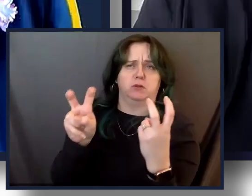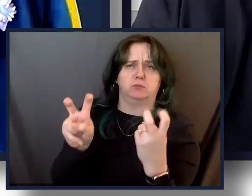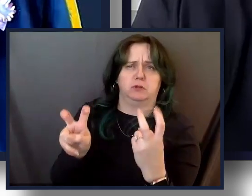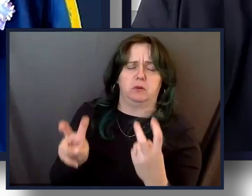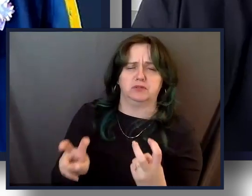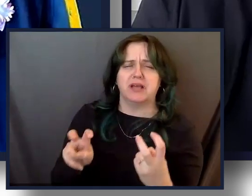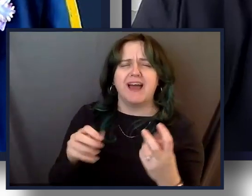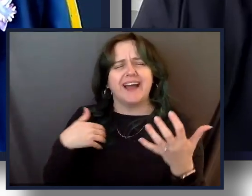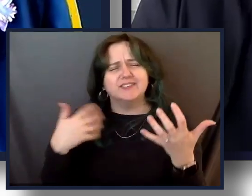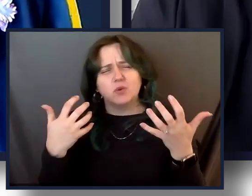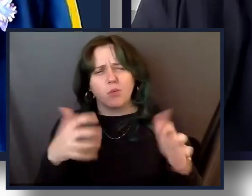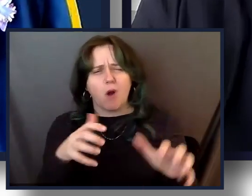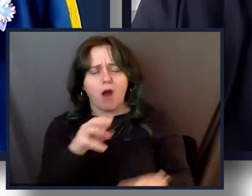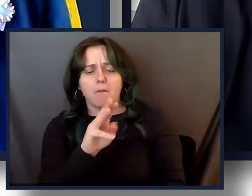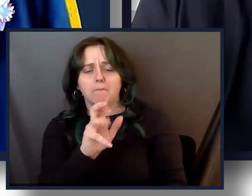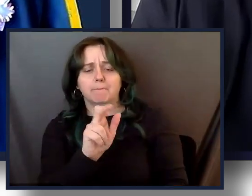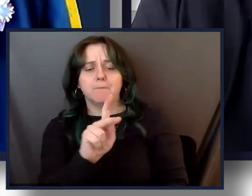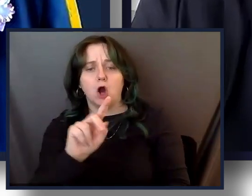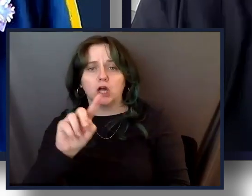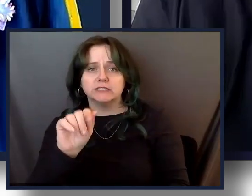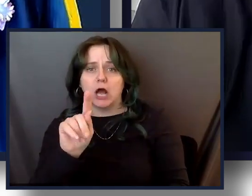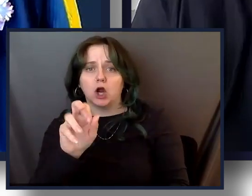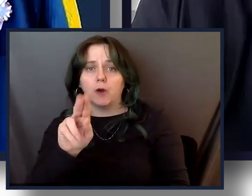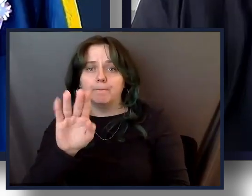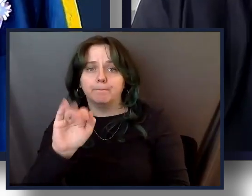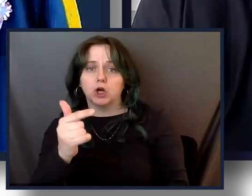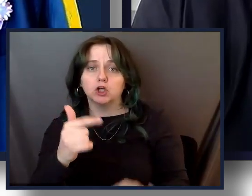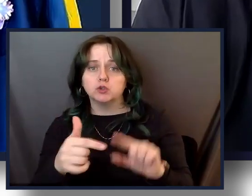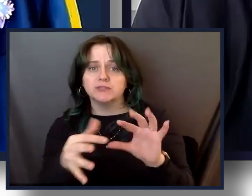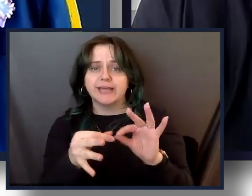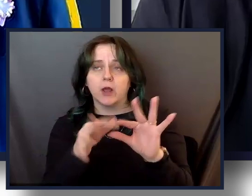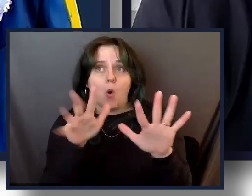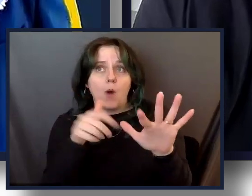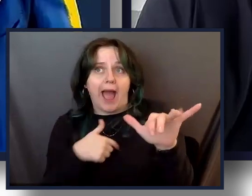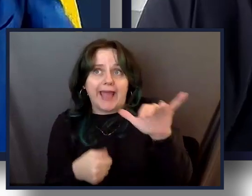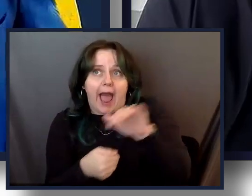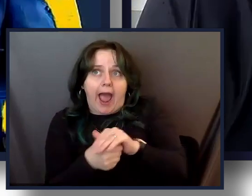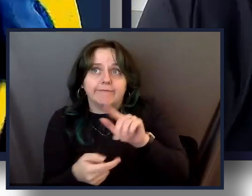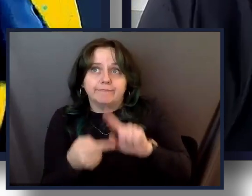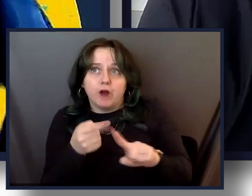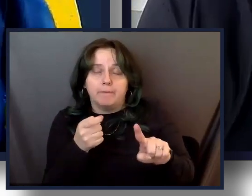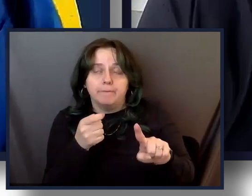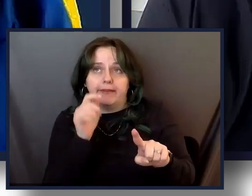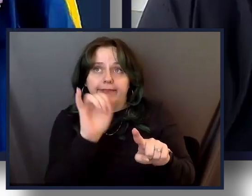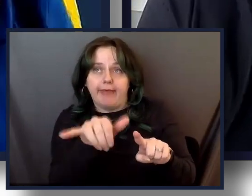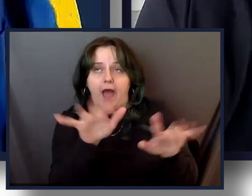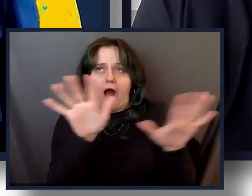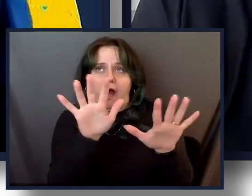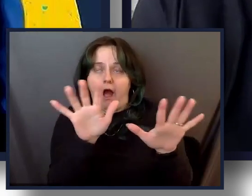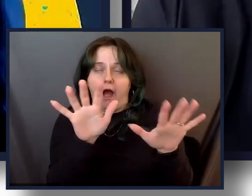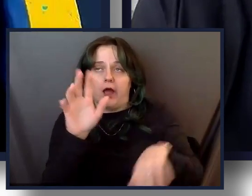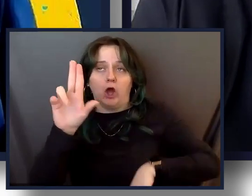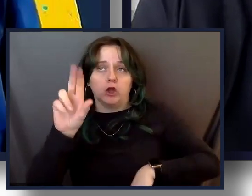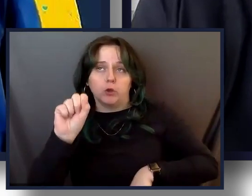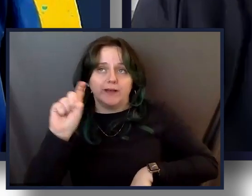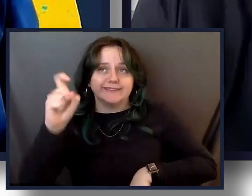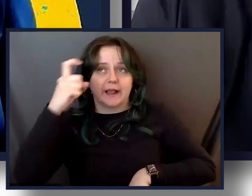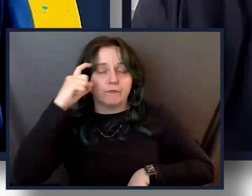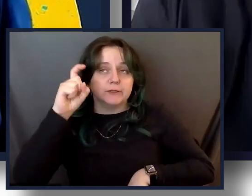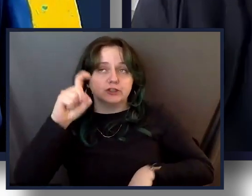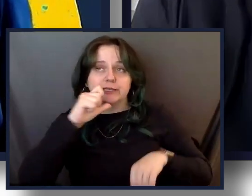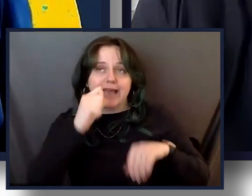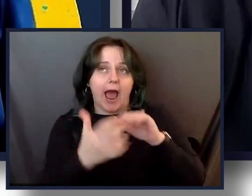behind the First Amendment argument when he says the US government should not regulate social media in any way. Don't